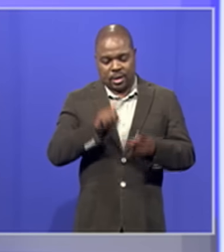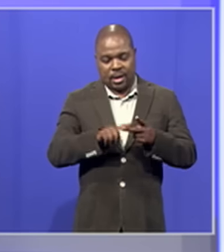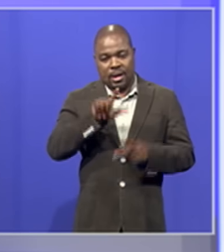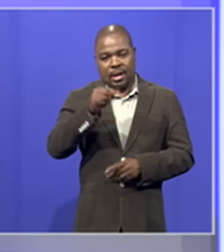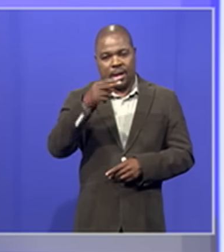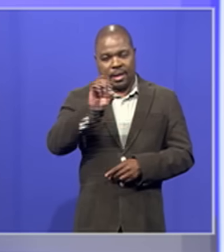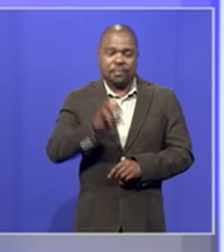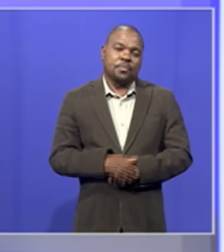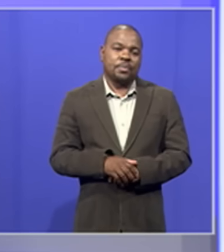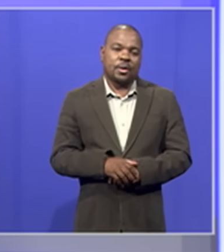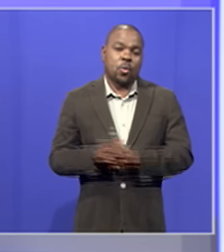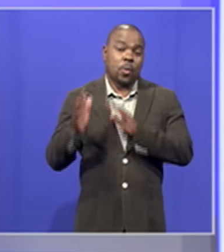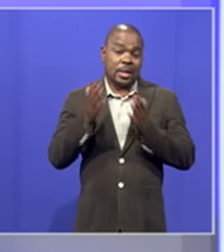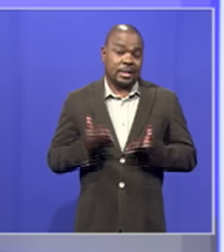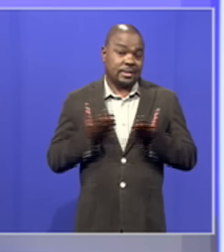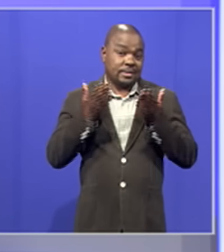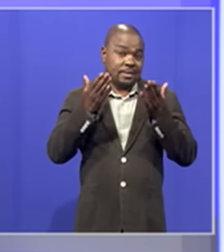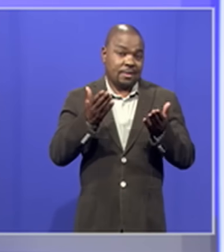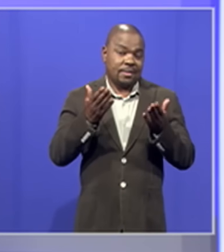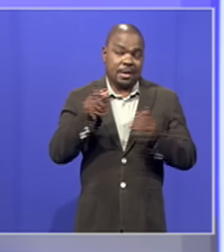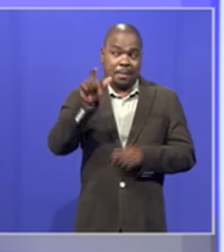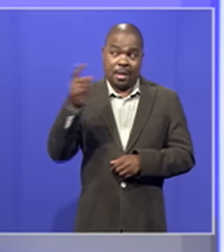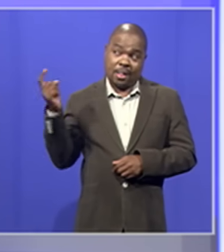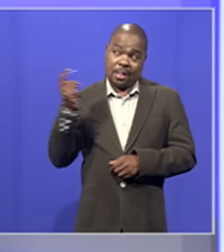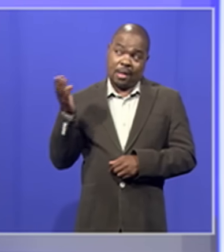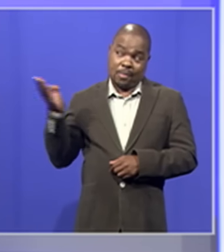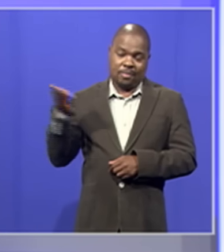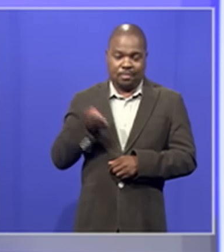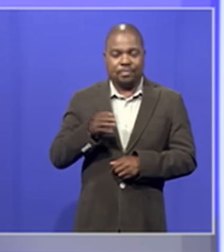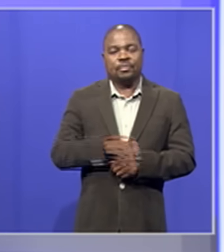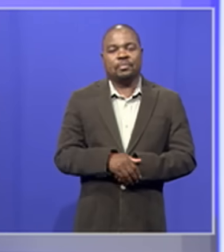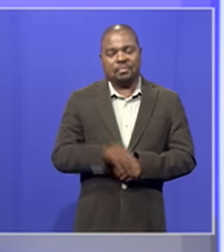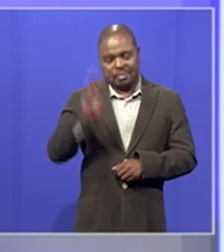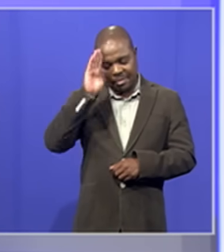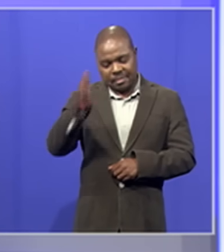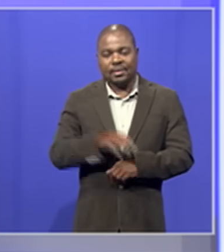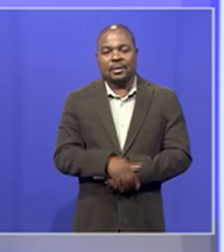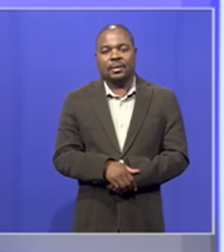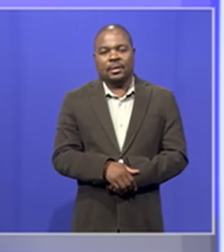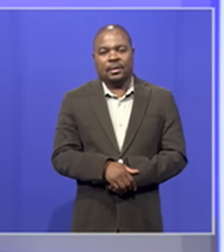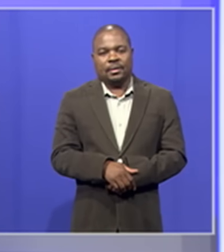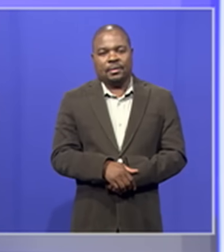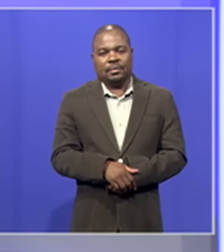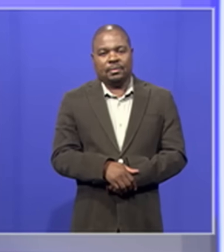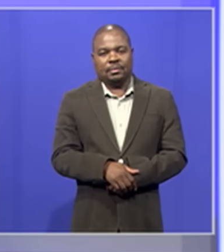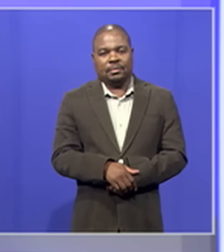legae ga bjale go latela kakanyo ya maemo a boso ka kgaetšedi Mashibe Kganyago gabotse.